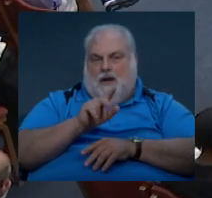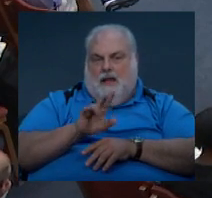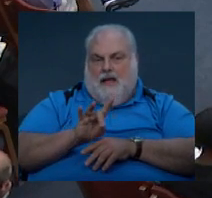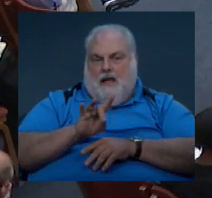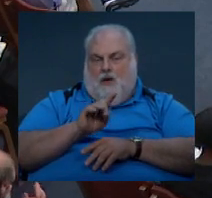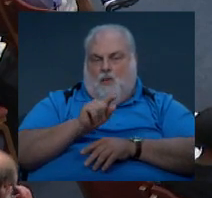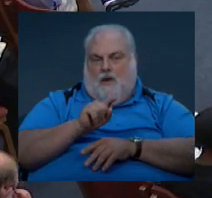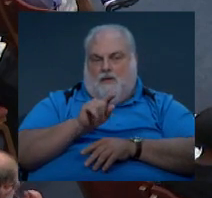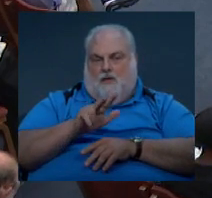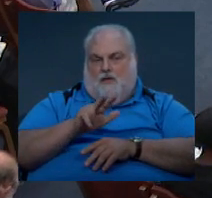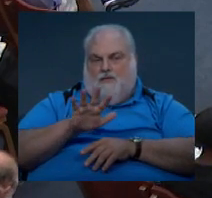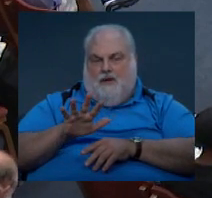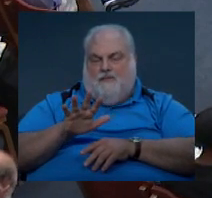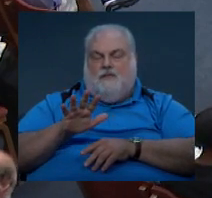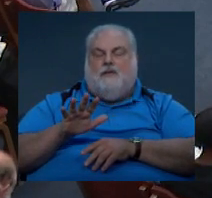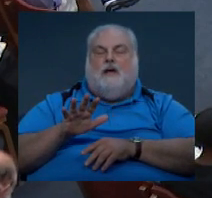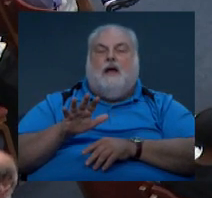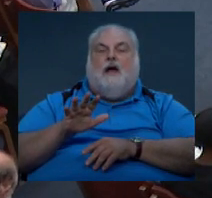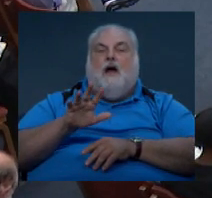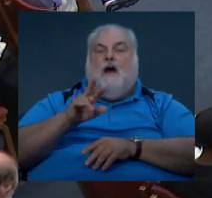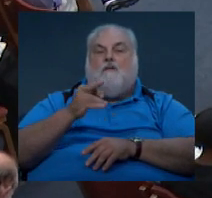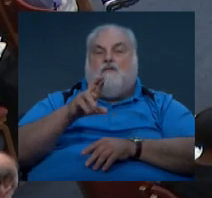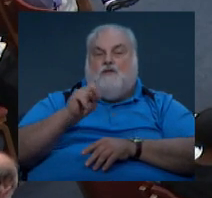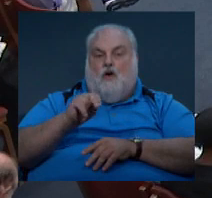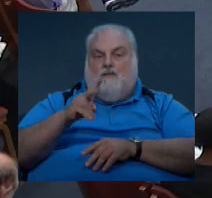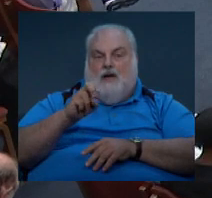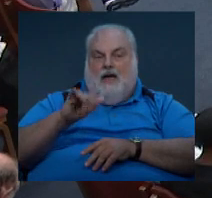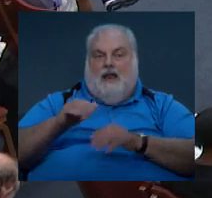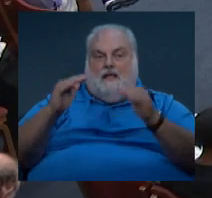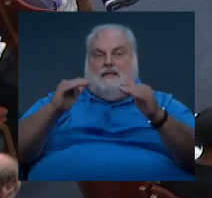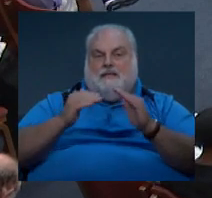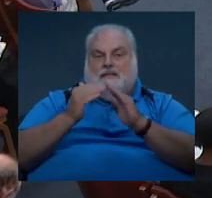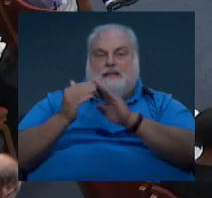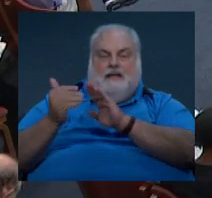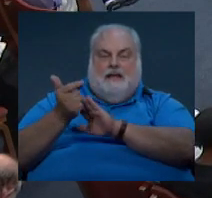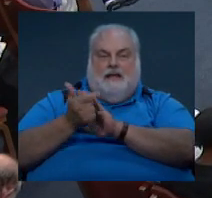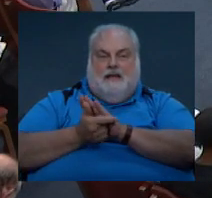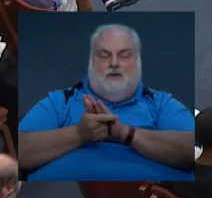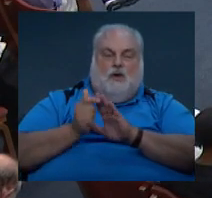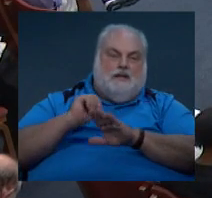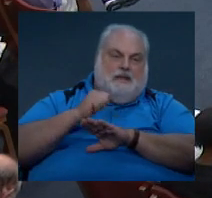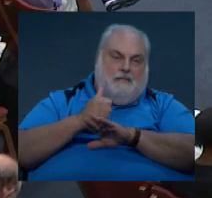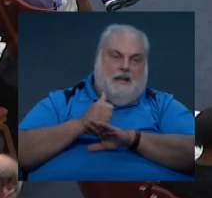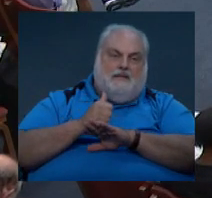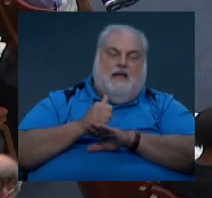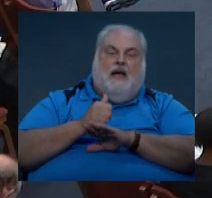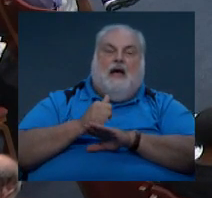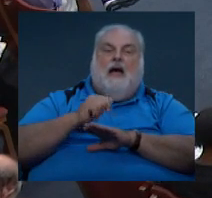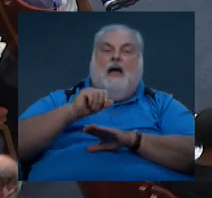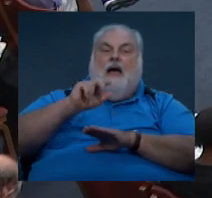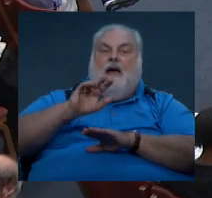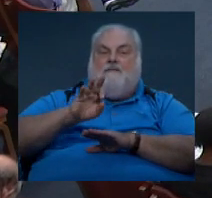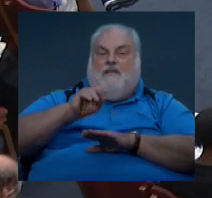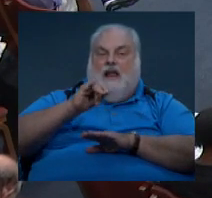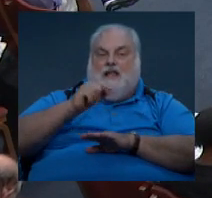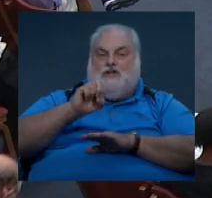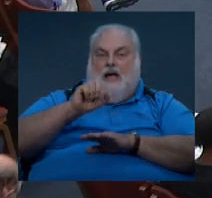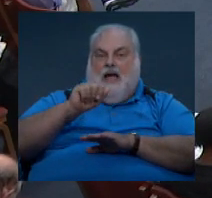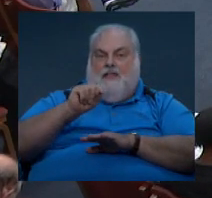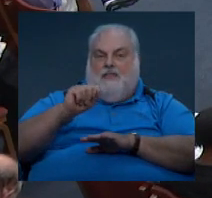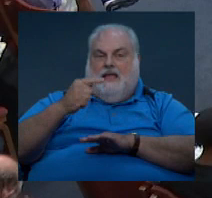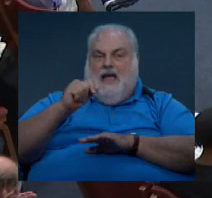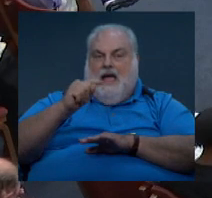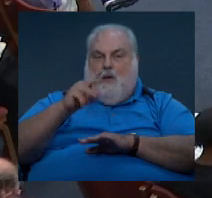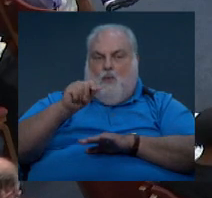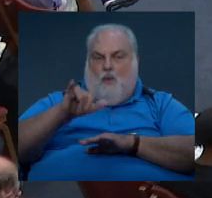to approve a plan zoning development, establish a plan residential district titled Village at the Gateway, long form PRD,